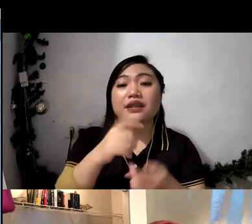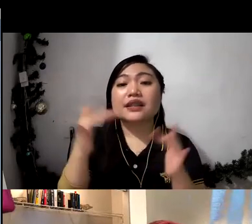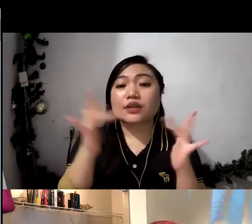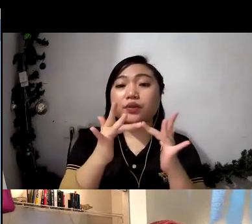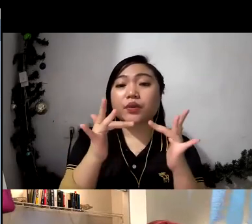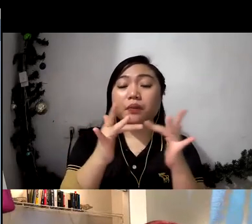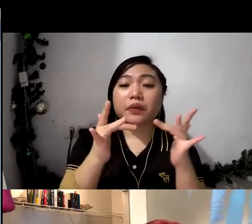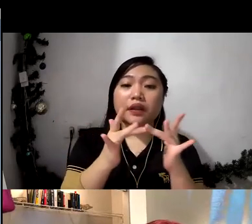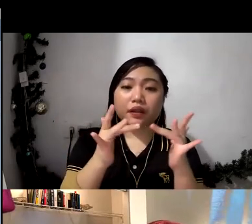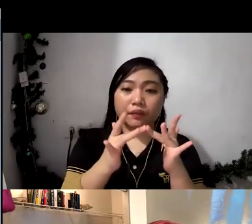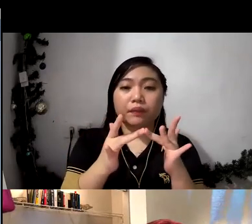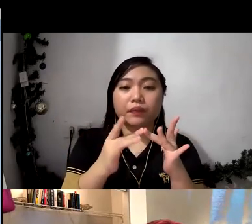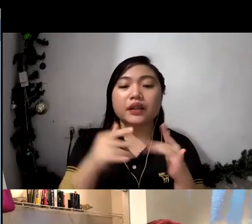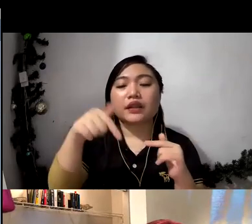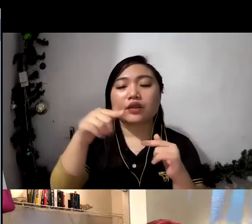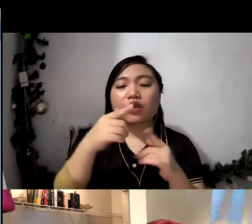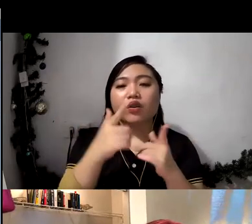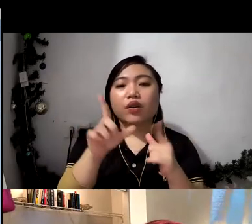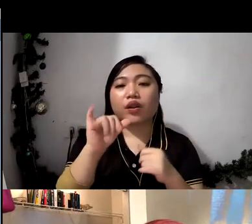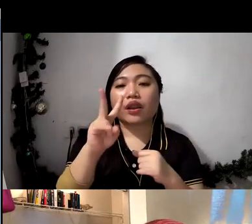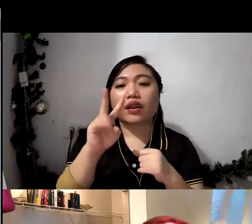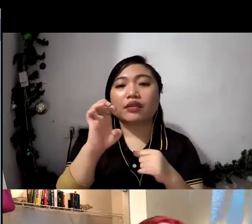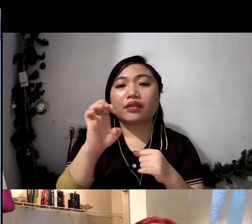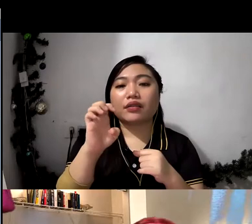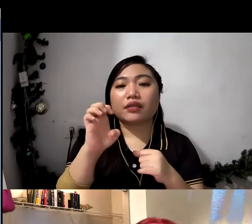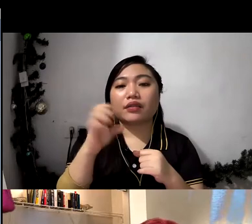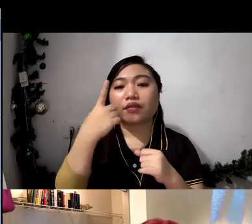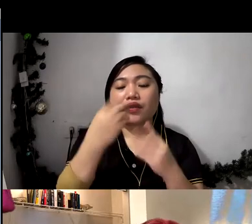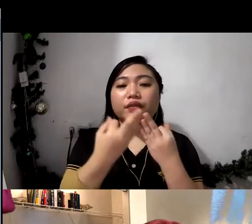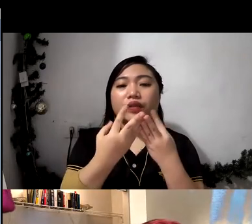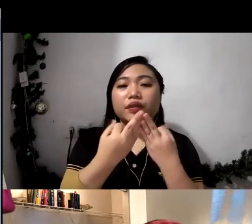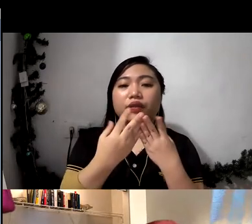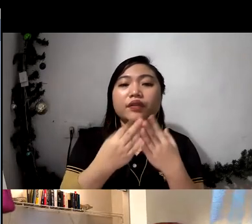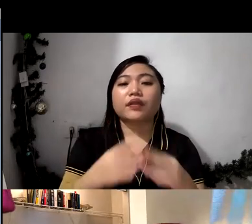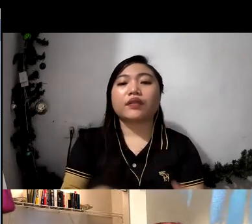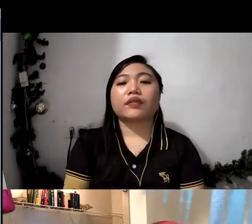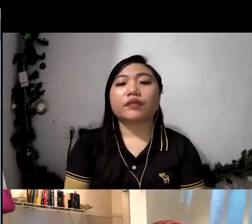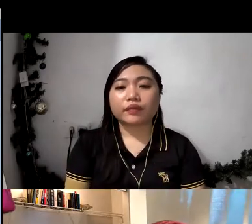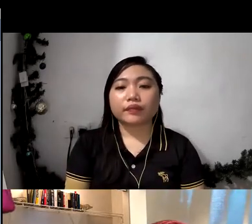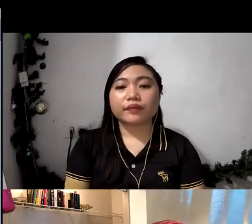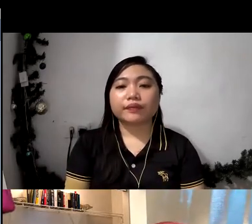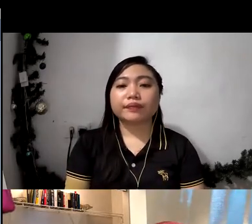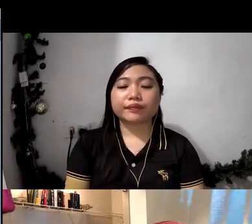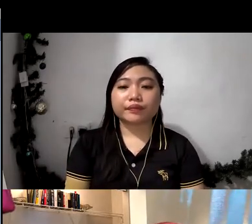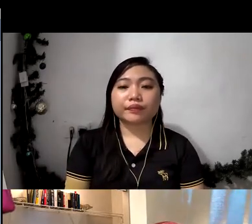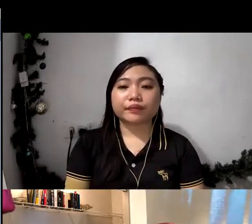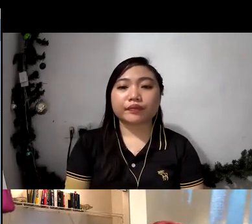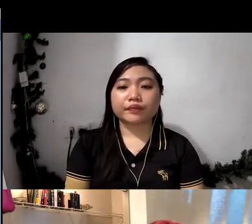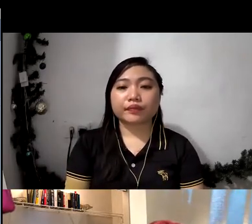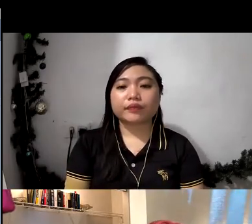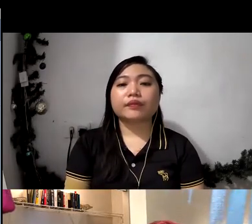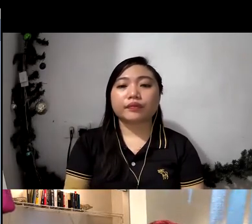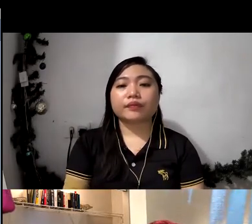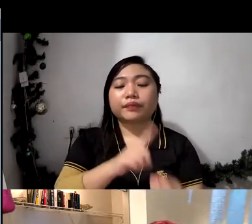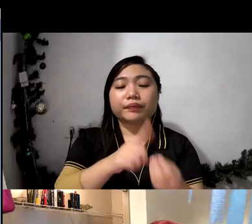live, no, sa Facebook, then I will be very, very discreet, no, in the way that I will discuss issues of sex and gender.